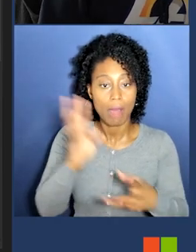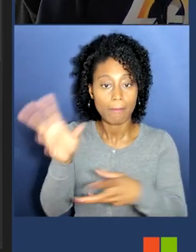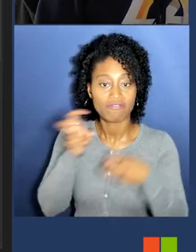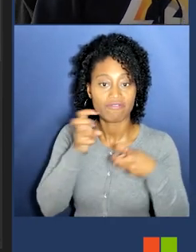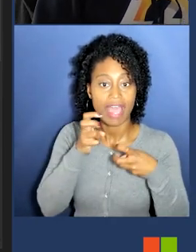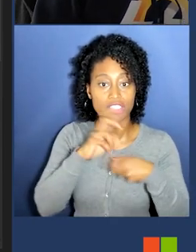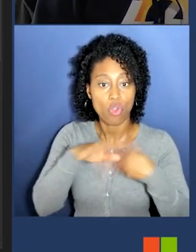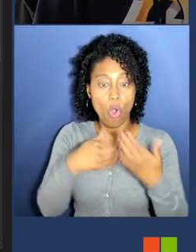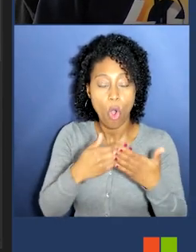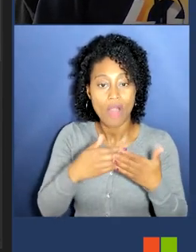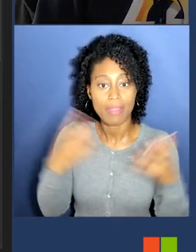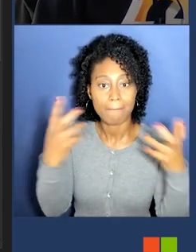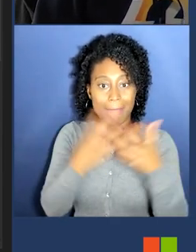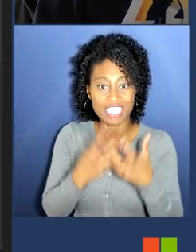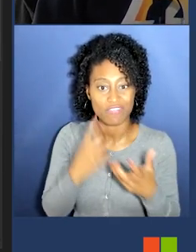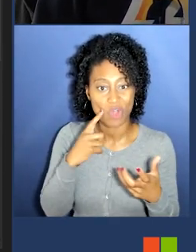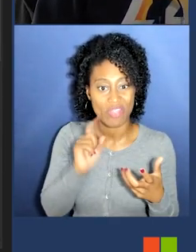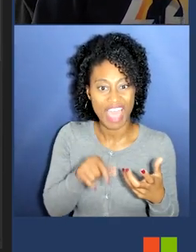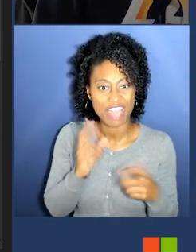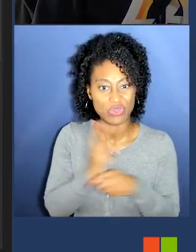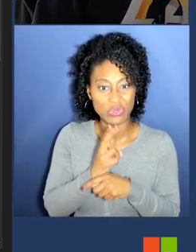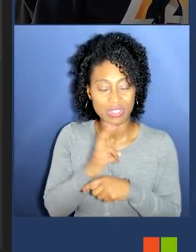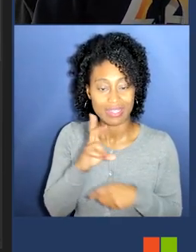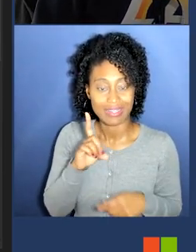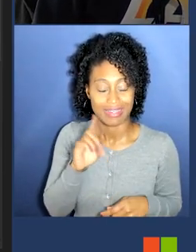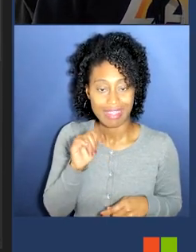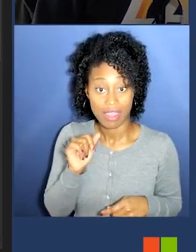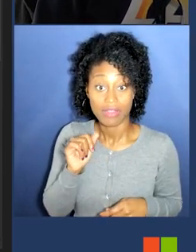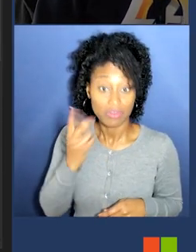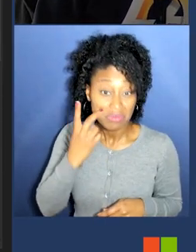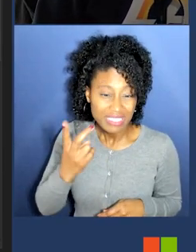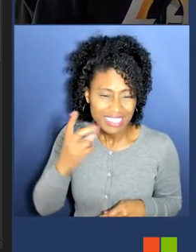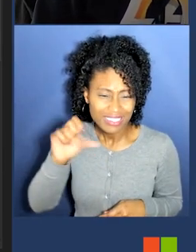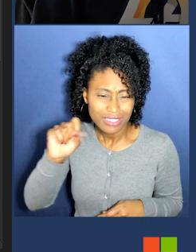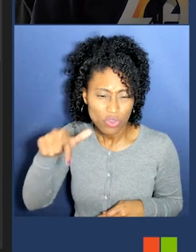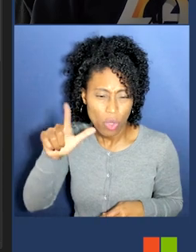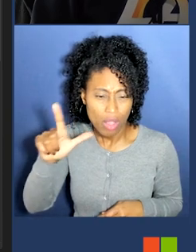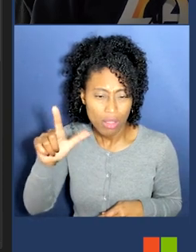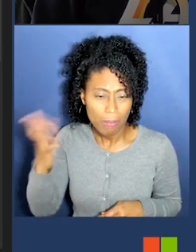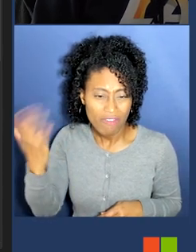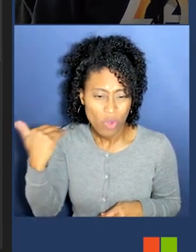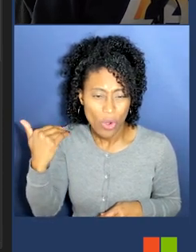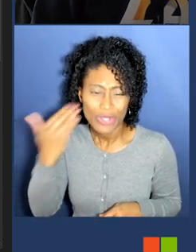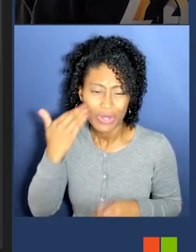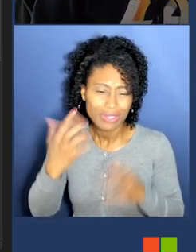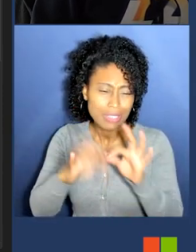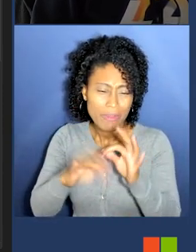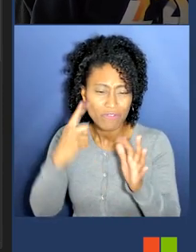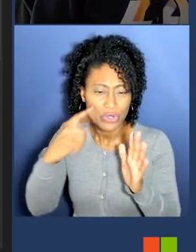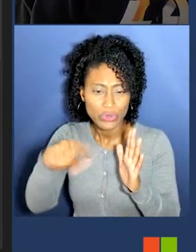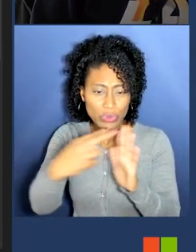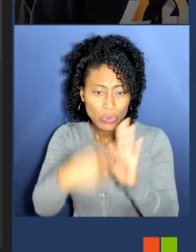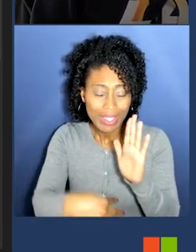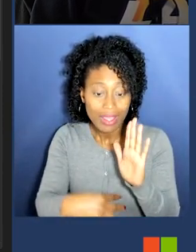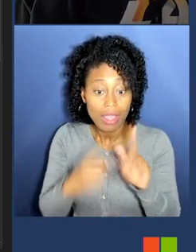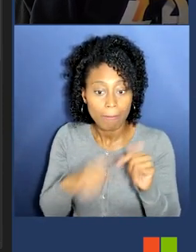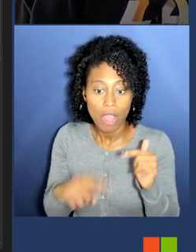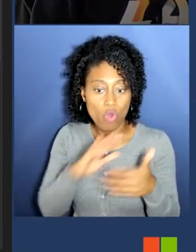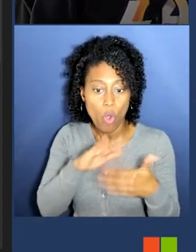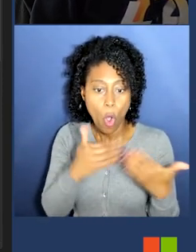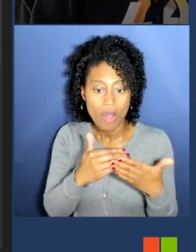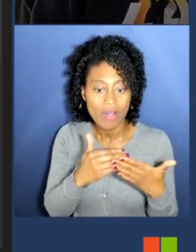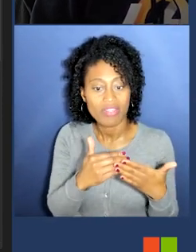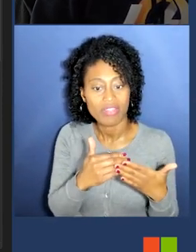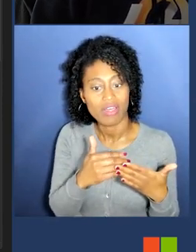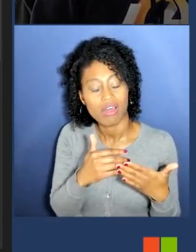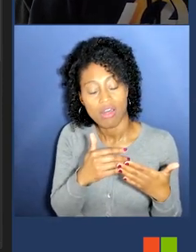the database. So if you've seen SQL before, it should be very simple to read for you. So we select all items from